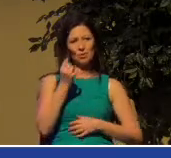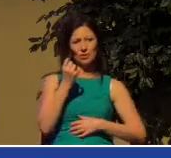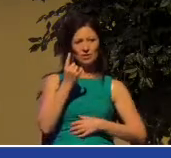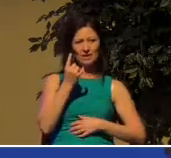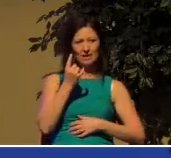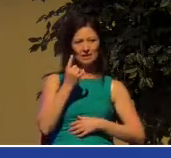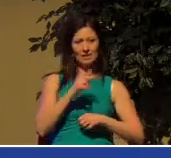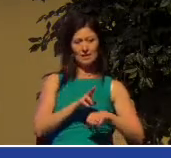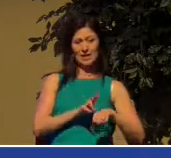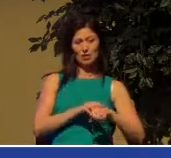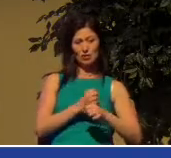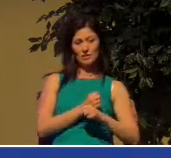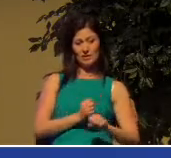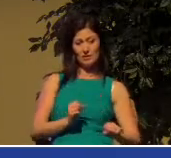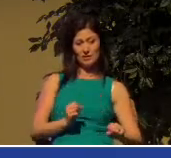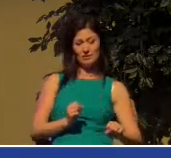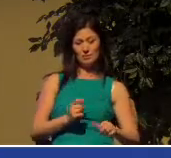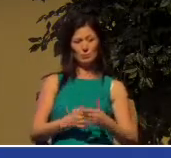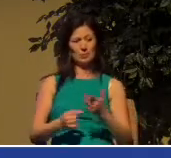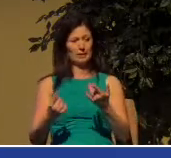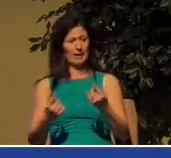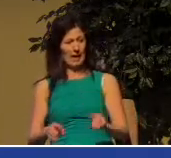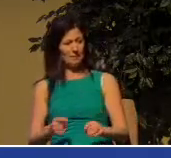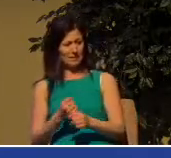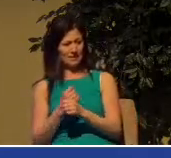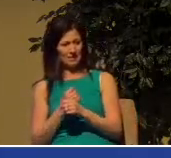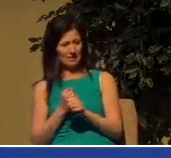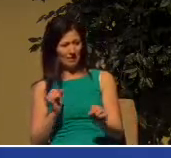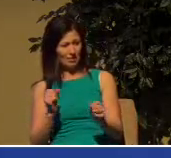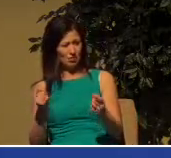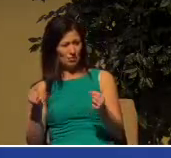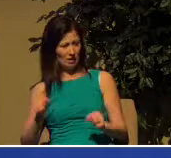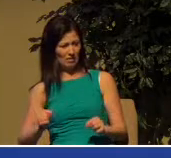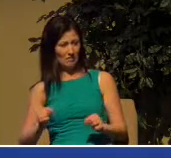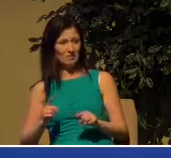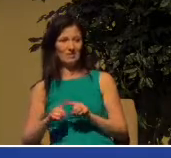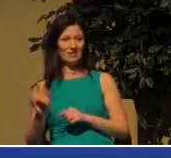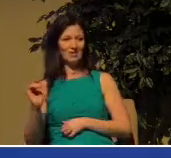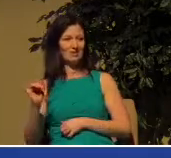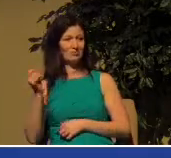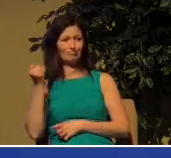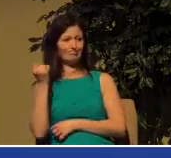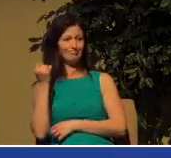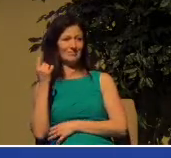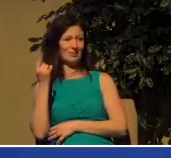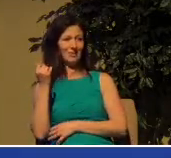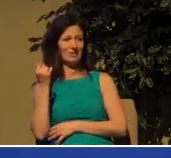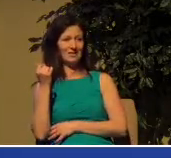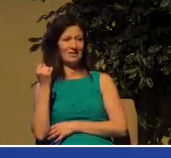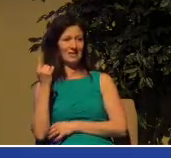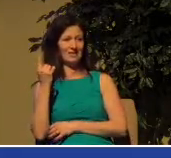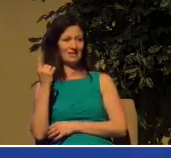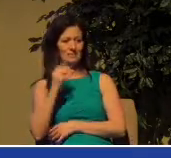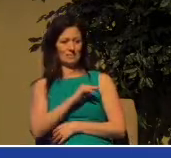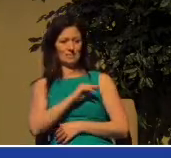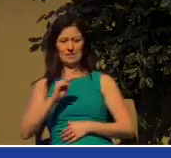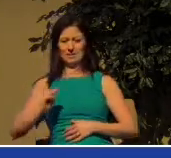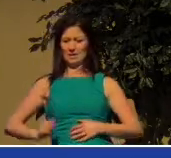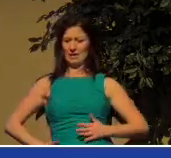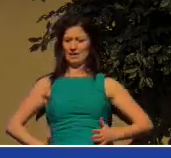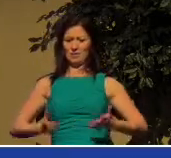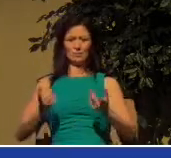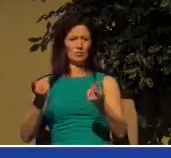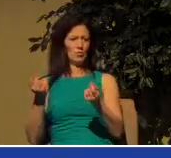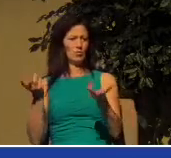they misunderstood what needed to happen for salvation to come, they also misunderstood what the Messiah would have to